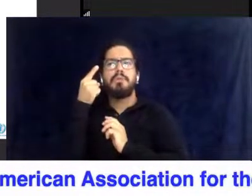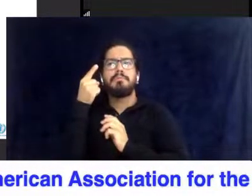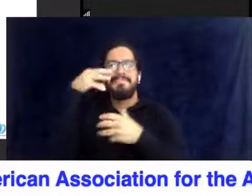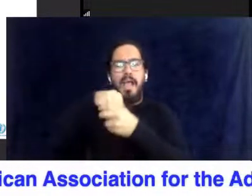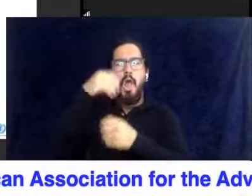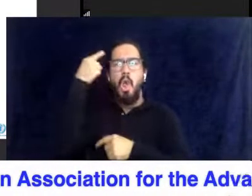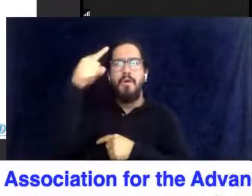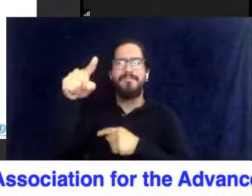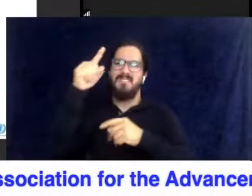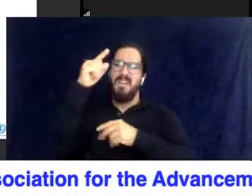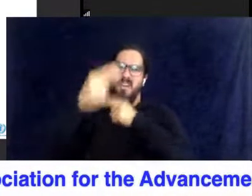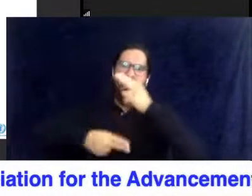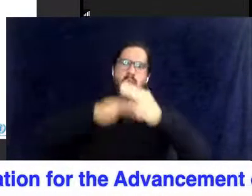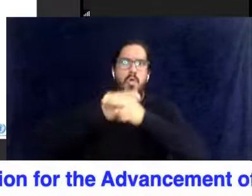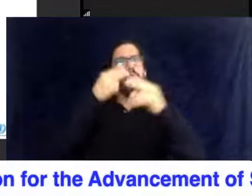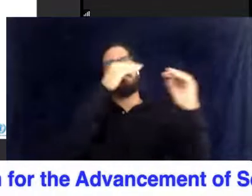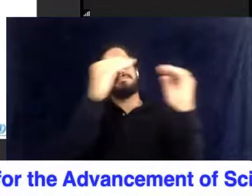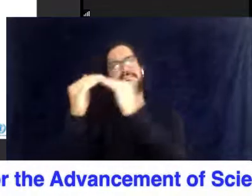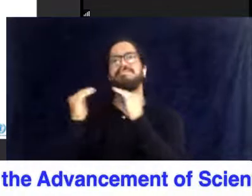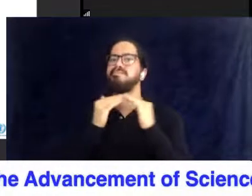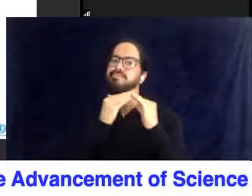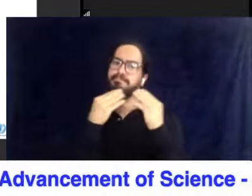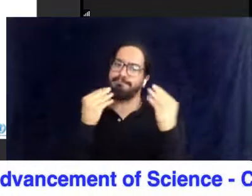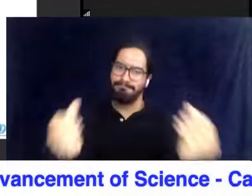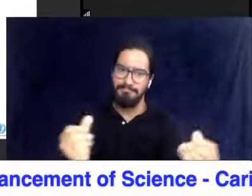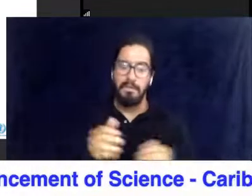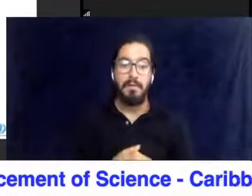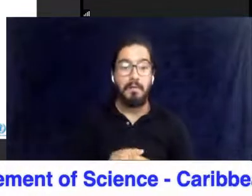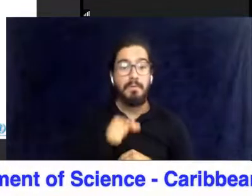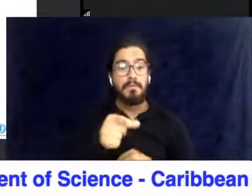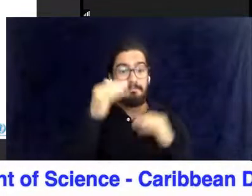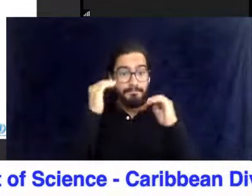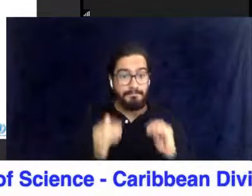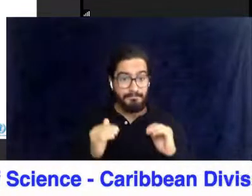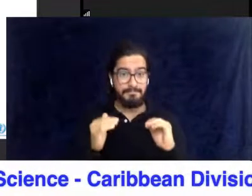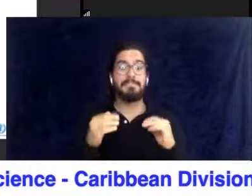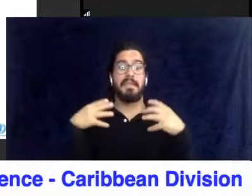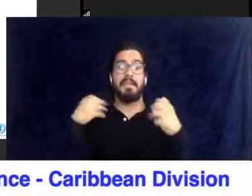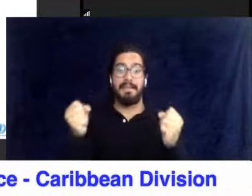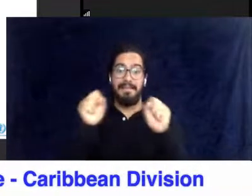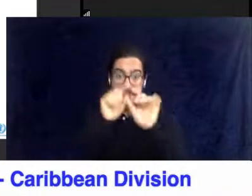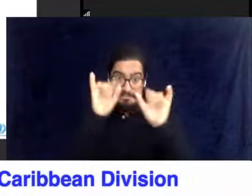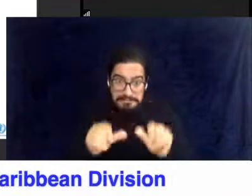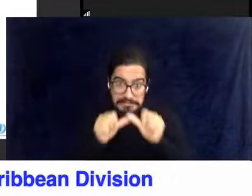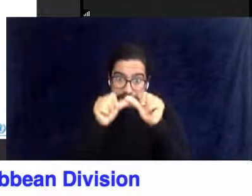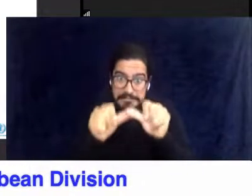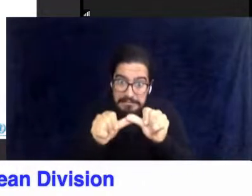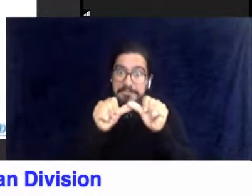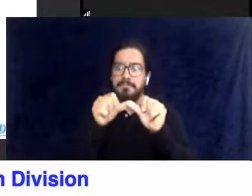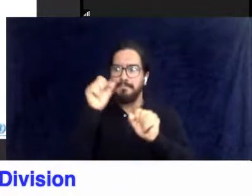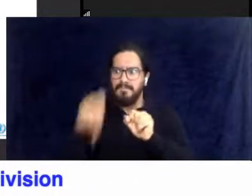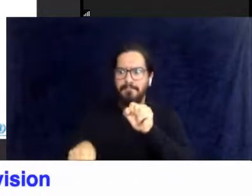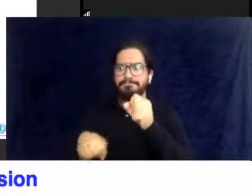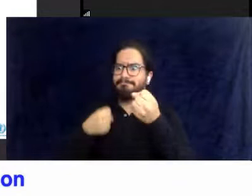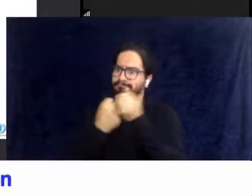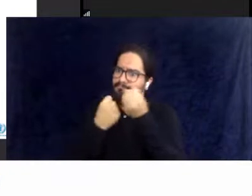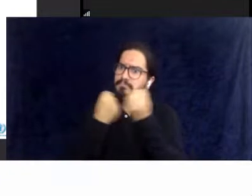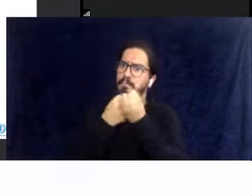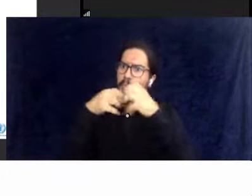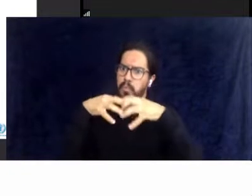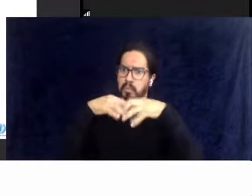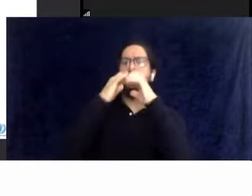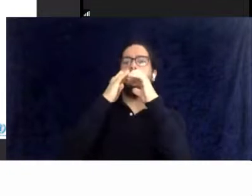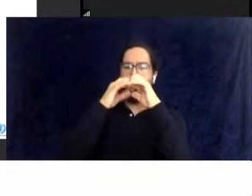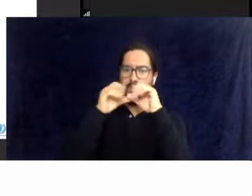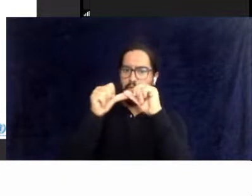Health system strengthening has to continue, and it must include essential public health functions. And the last